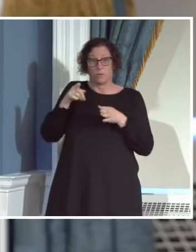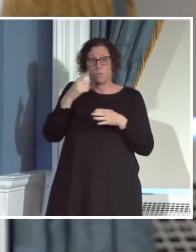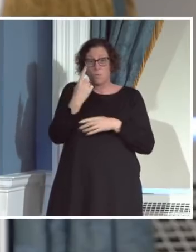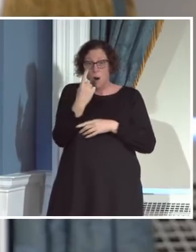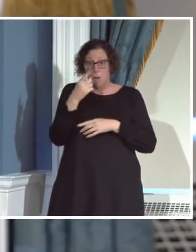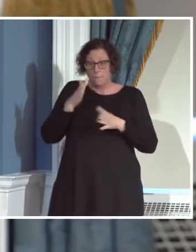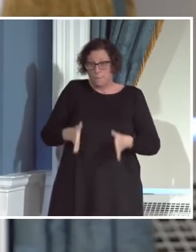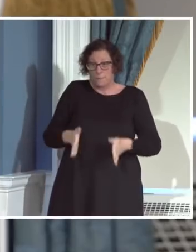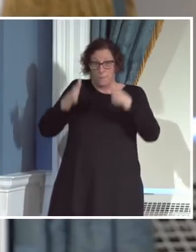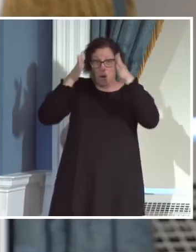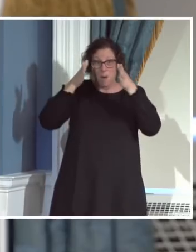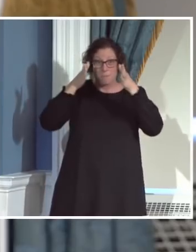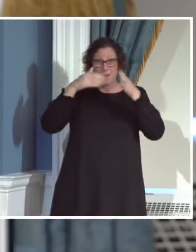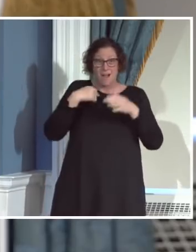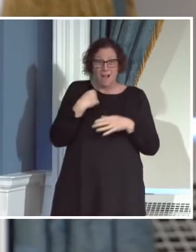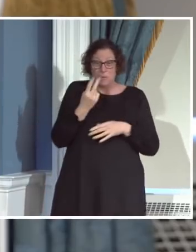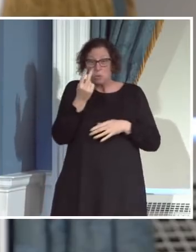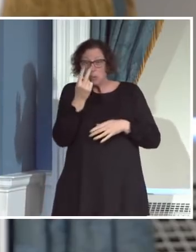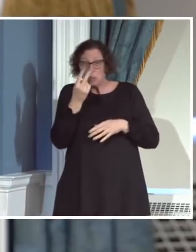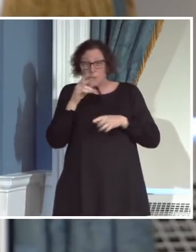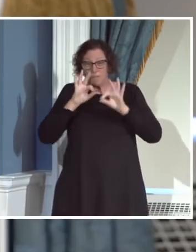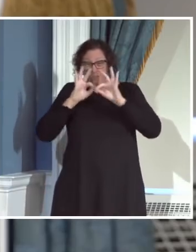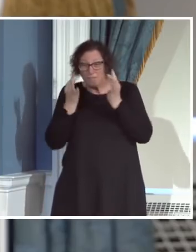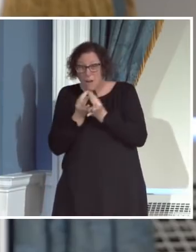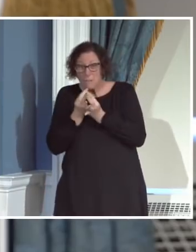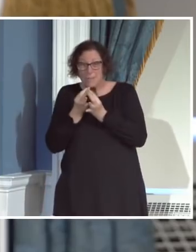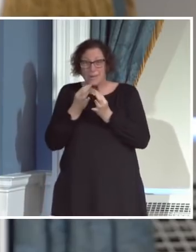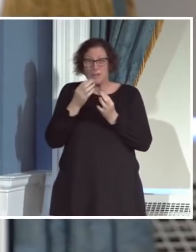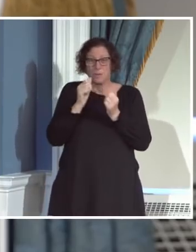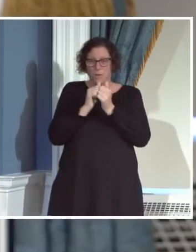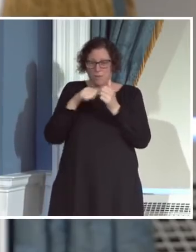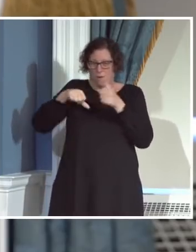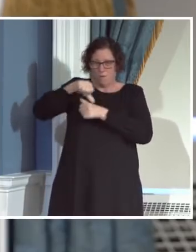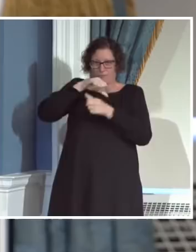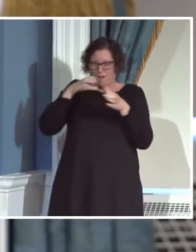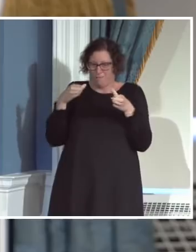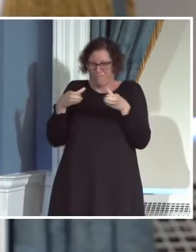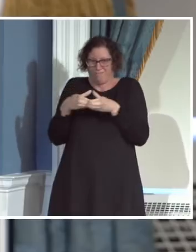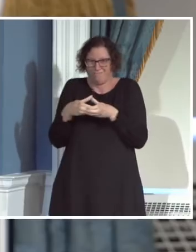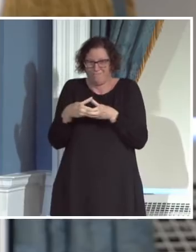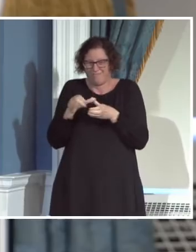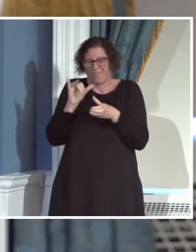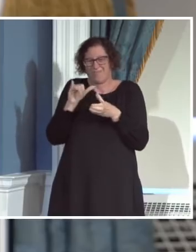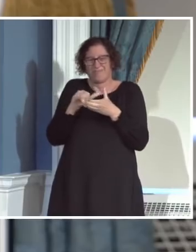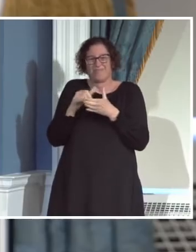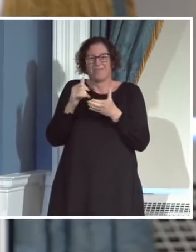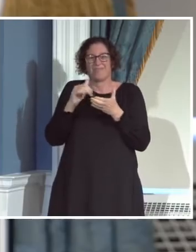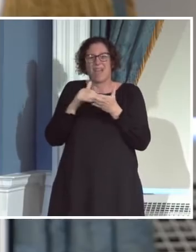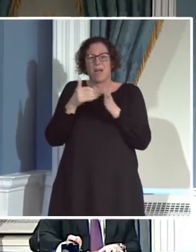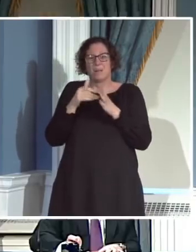to understand why there's a lot of transmission of COVID occurring.